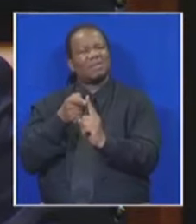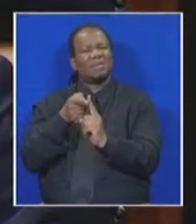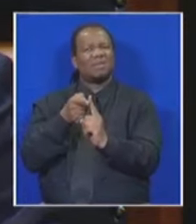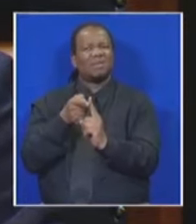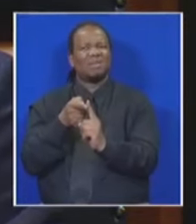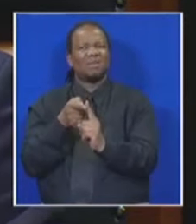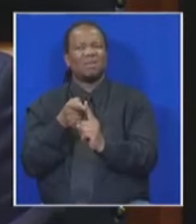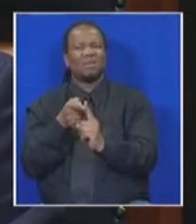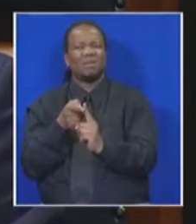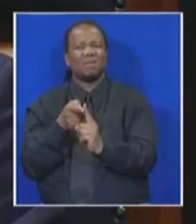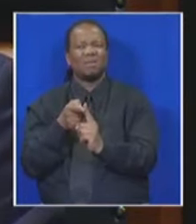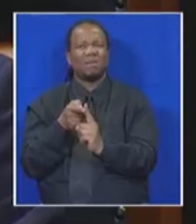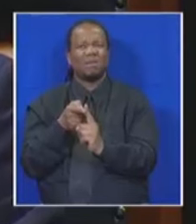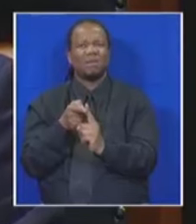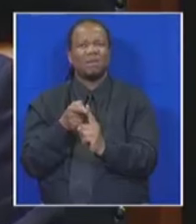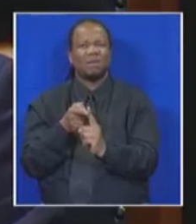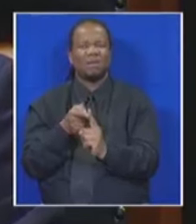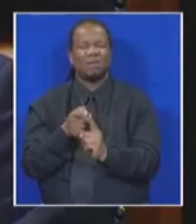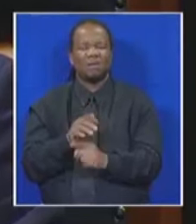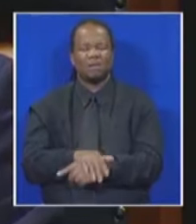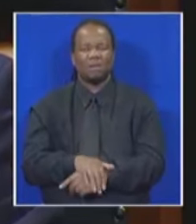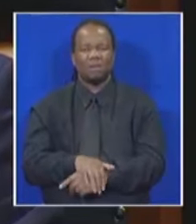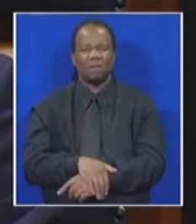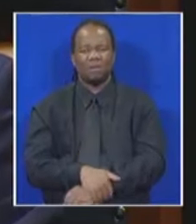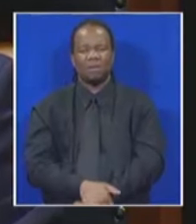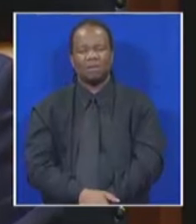Yeah, it's an exception.